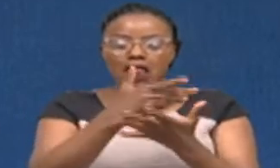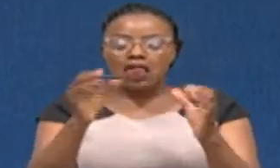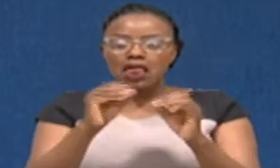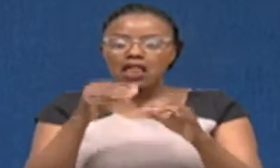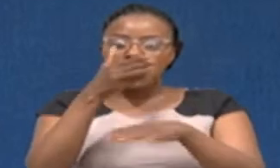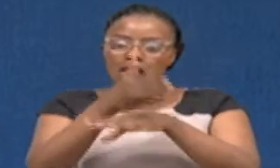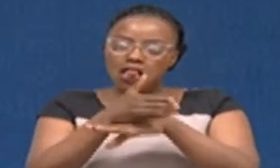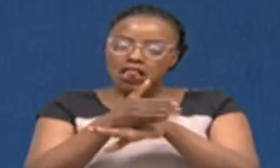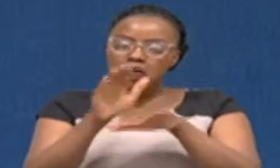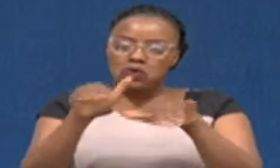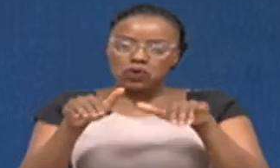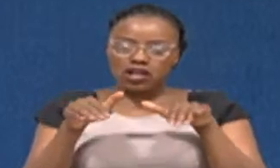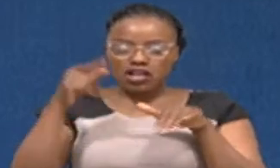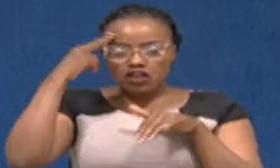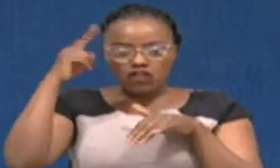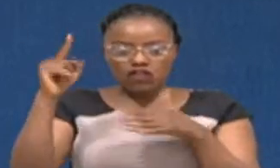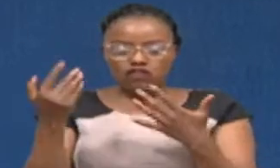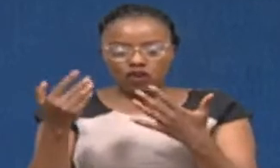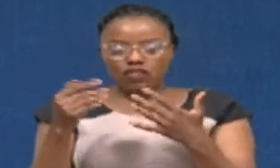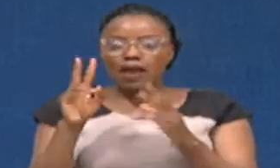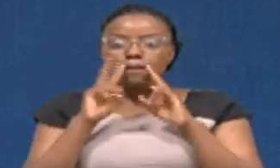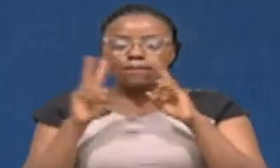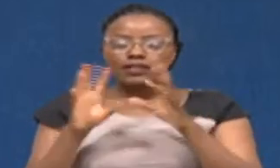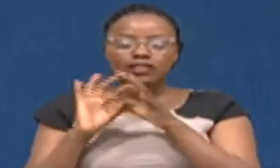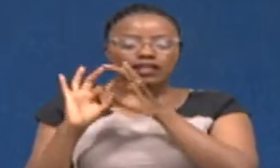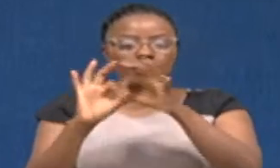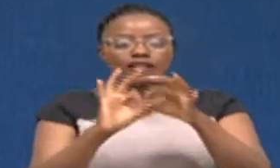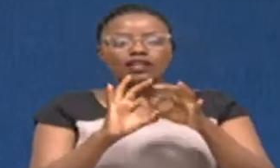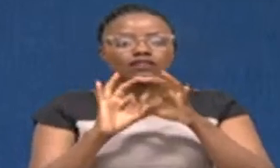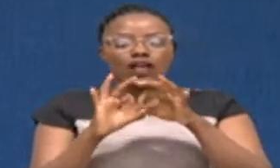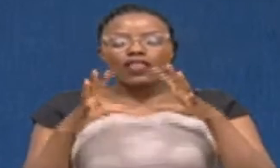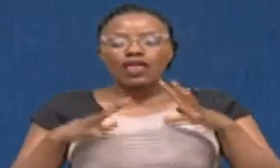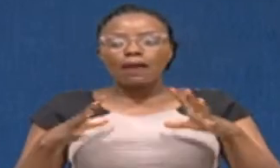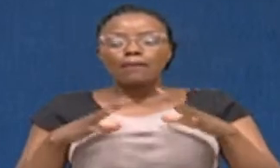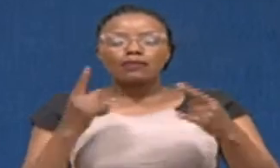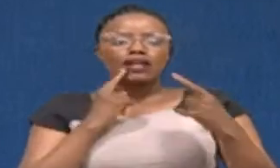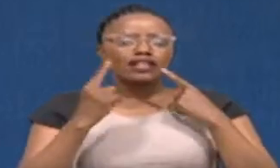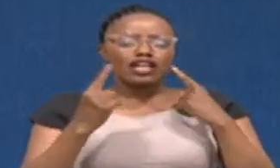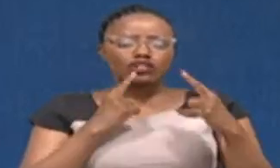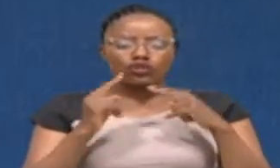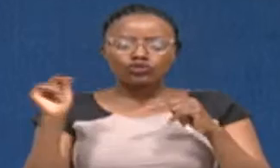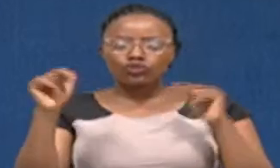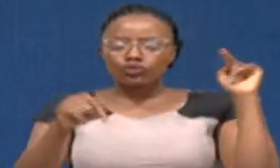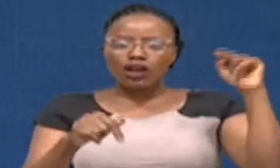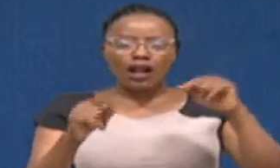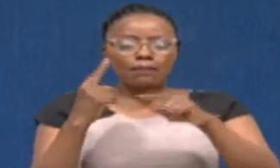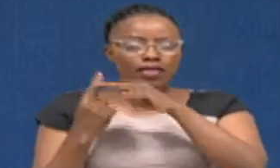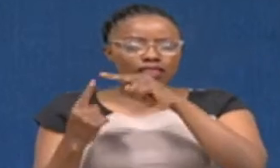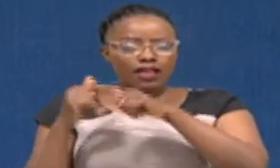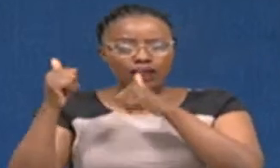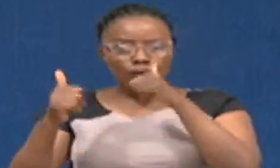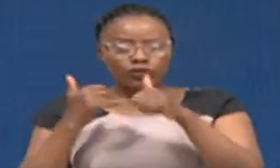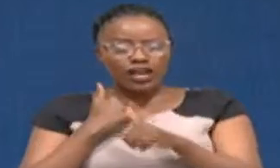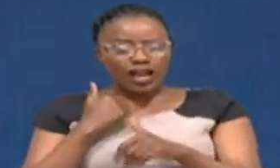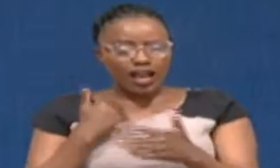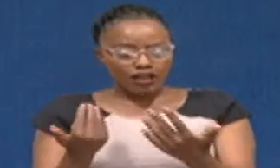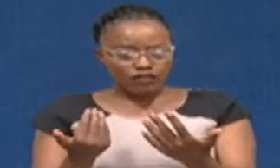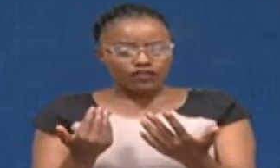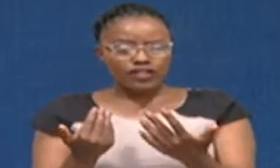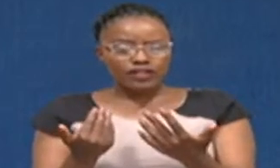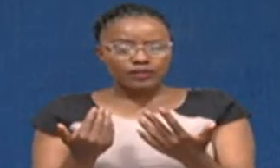seated there waiting for peace and reconciliation, peace talks and all that. The experience we went through is